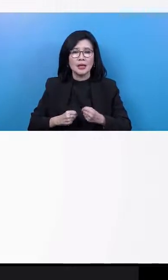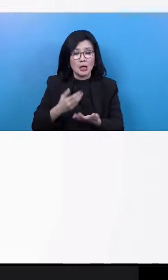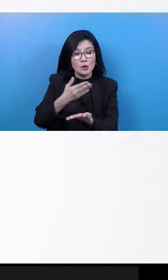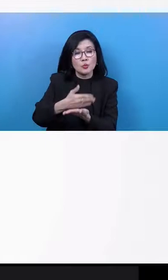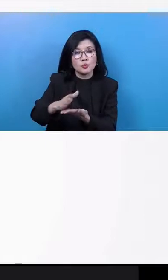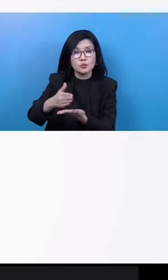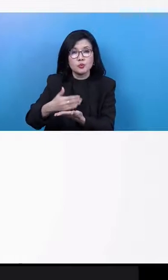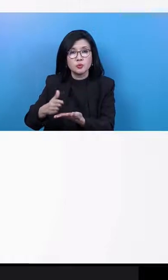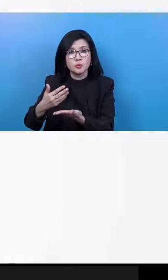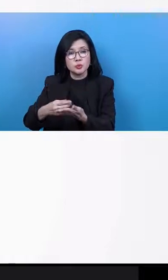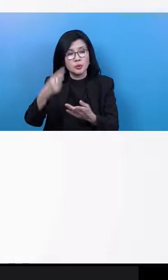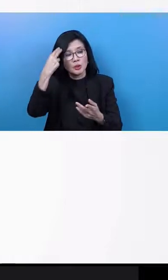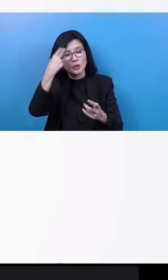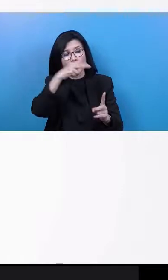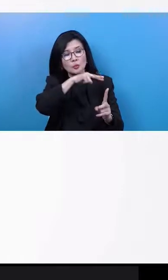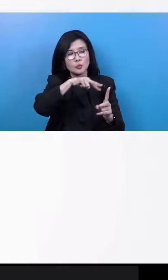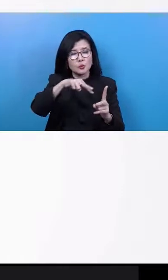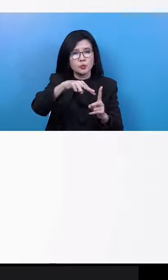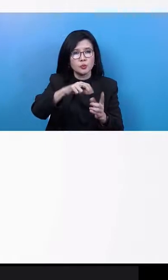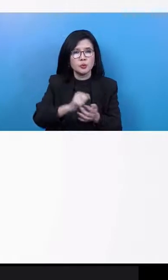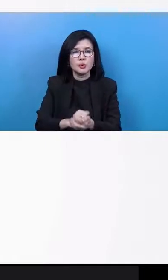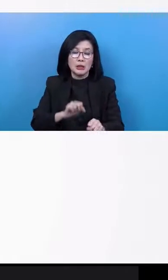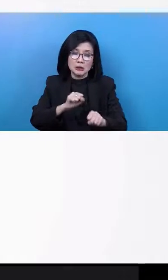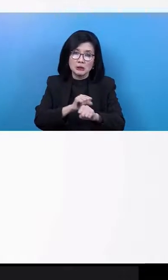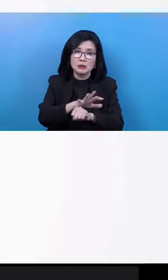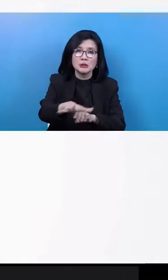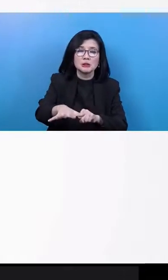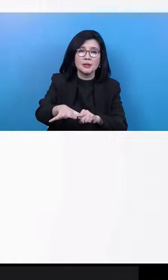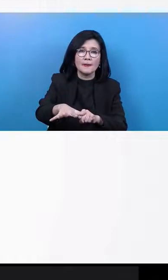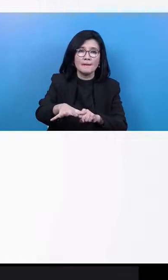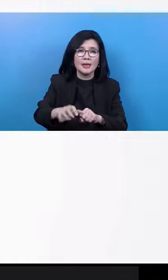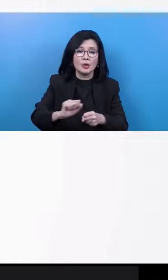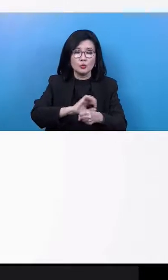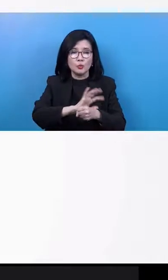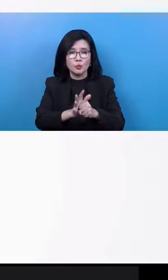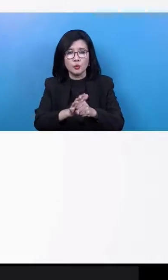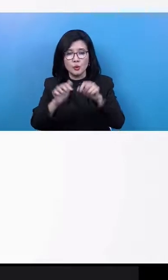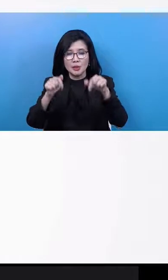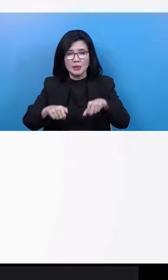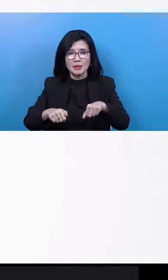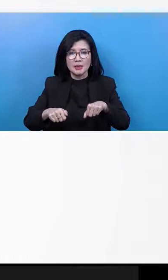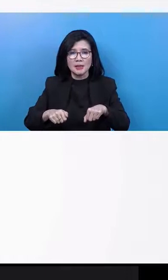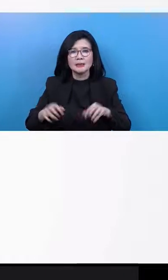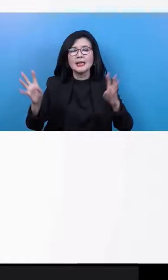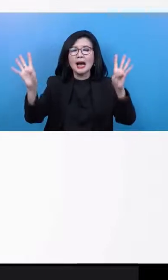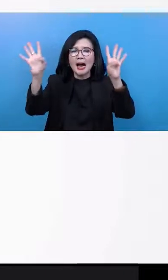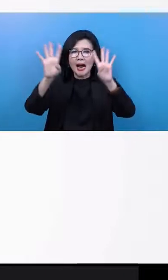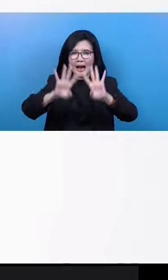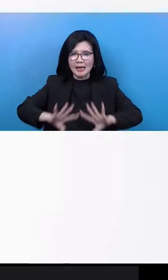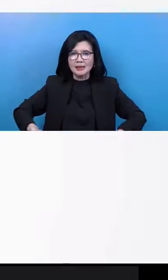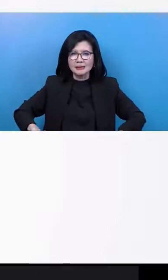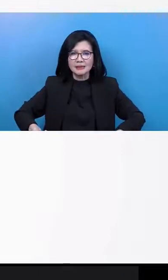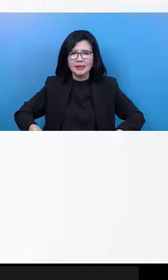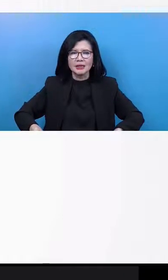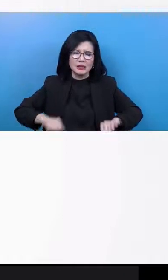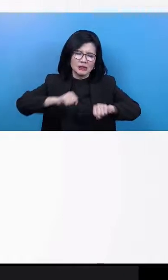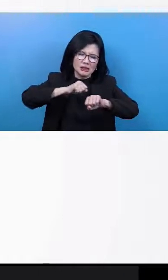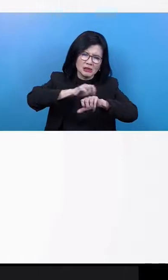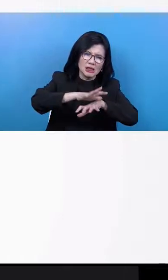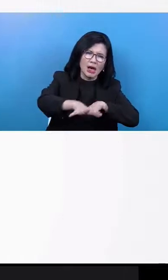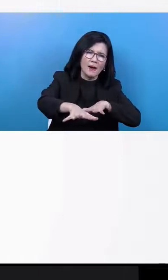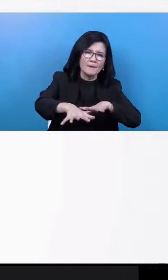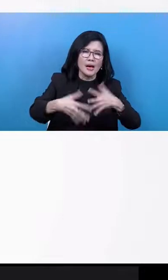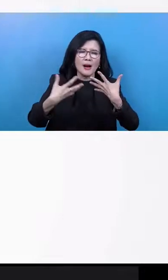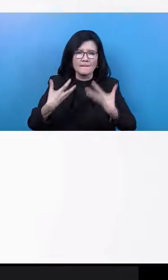of the pandemic to the region. ASEAN has been severely impacted in terms of our growth, which was down